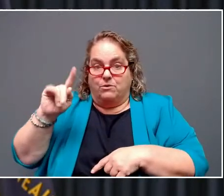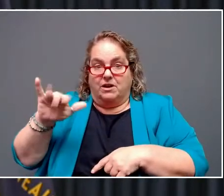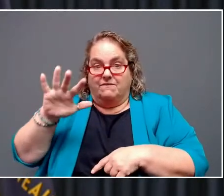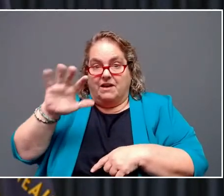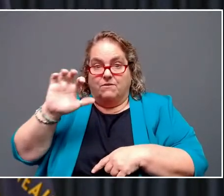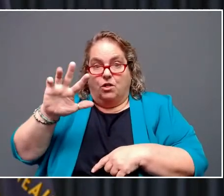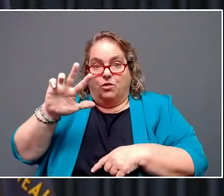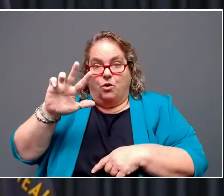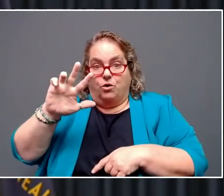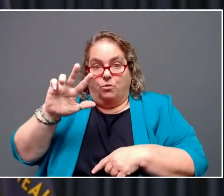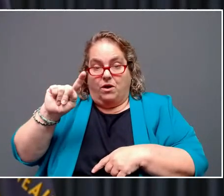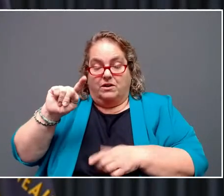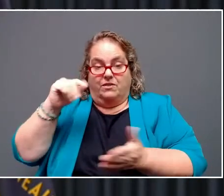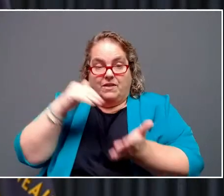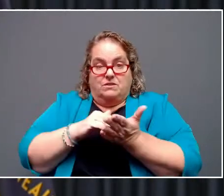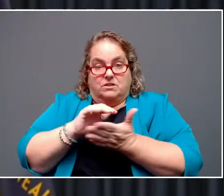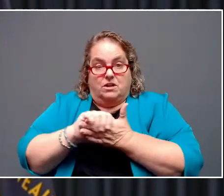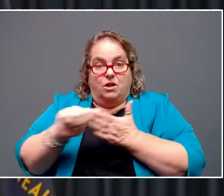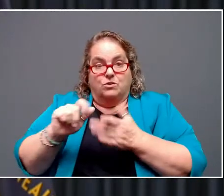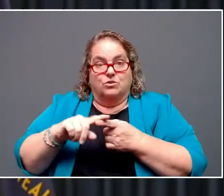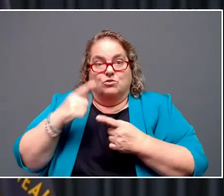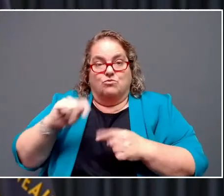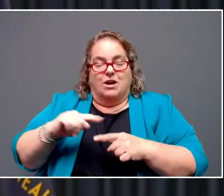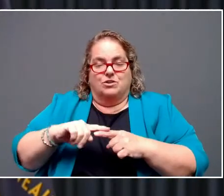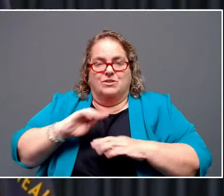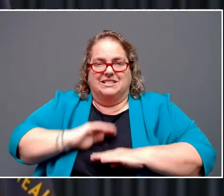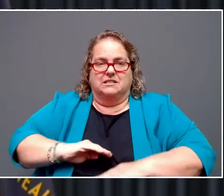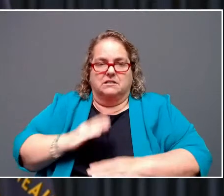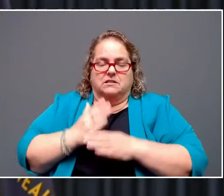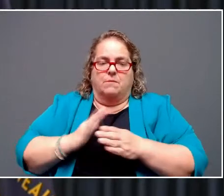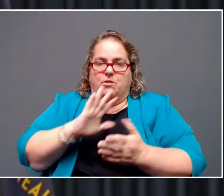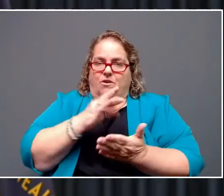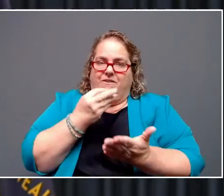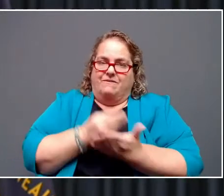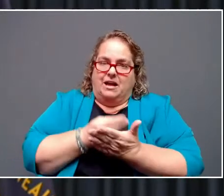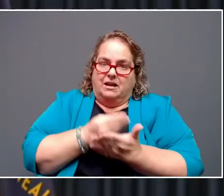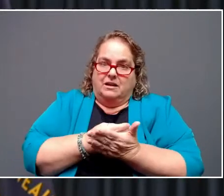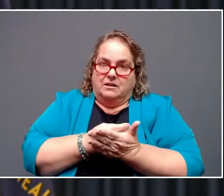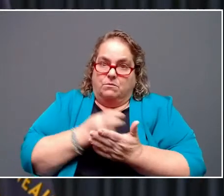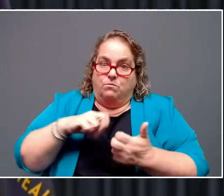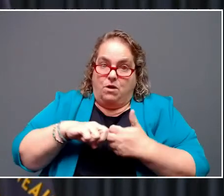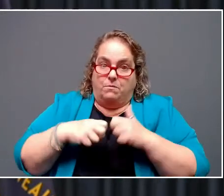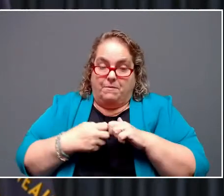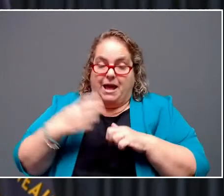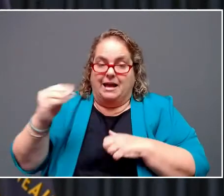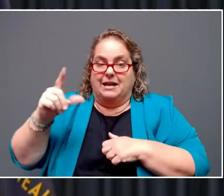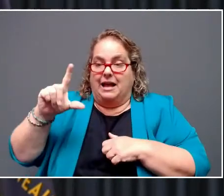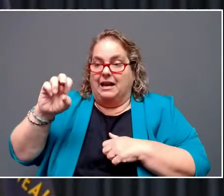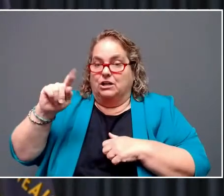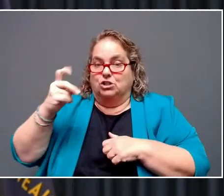the financial strain that the community has faced. And Letcher County has also been approved for